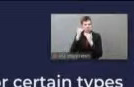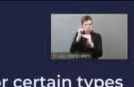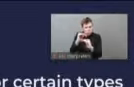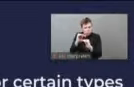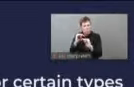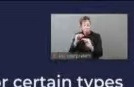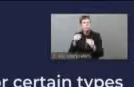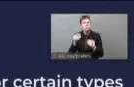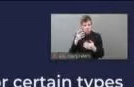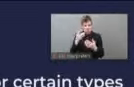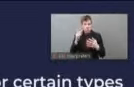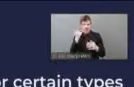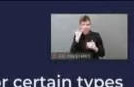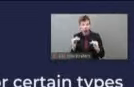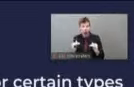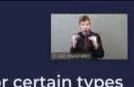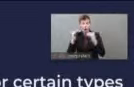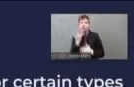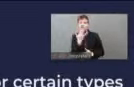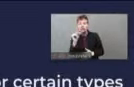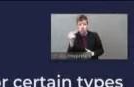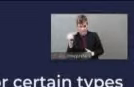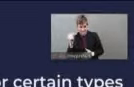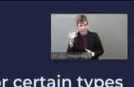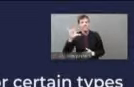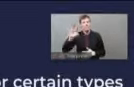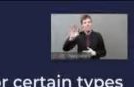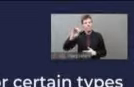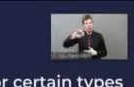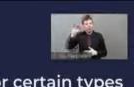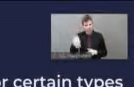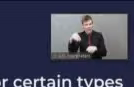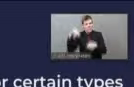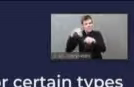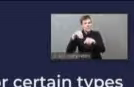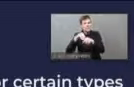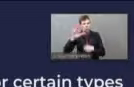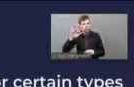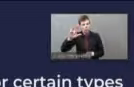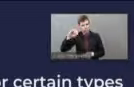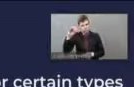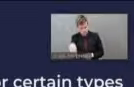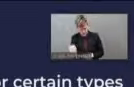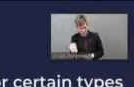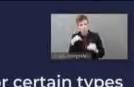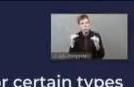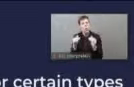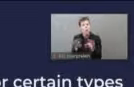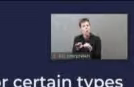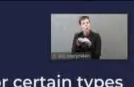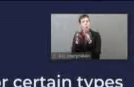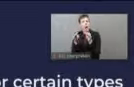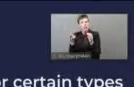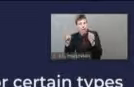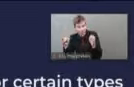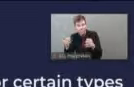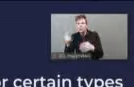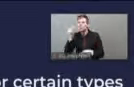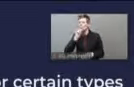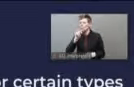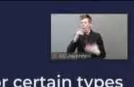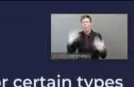get to turquoise, 75% outdoor, 50% indoor. And I really want folks to follow,